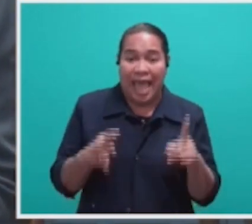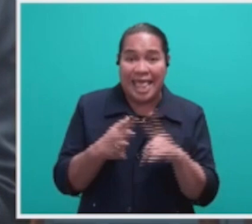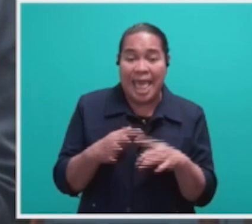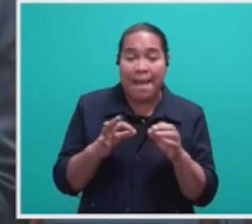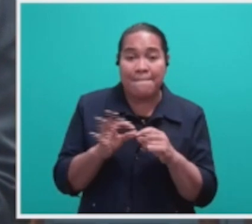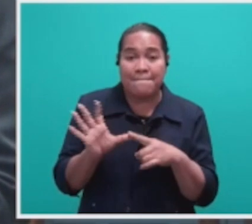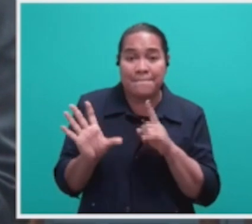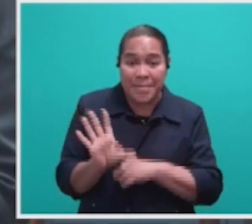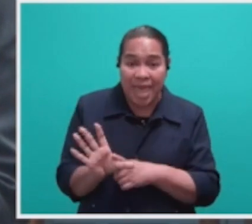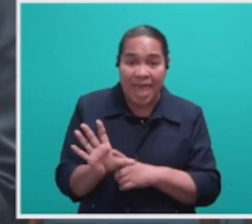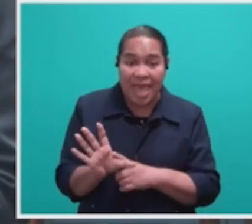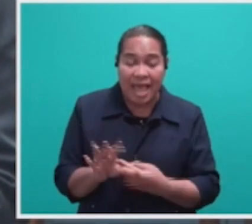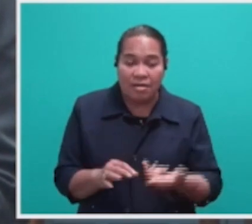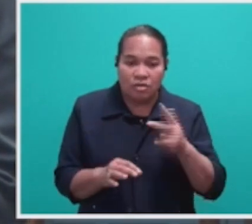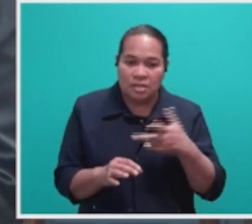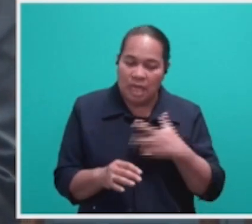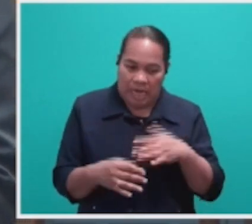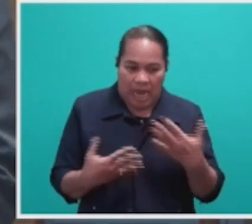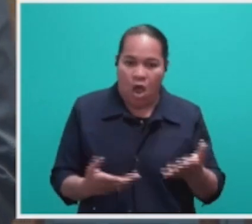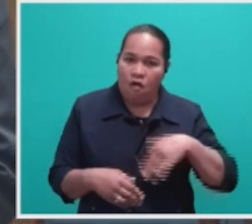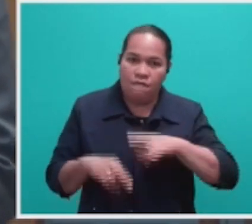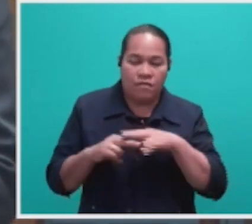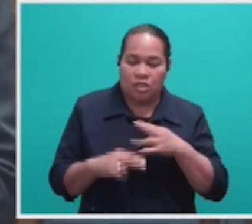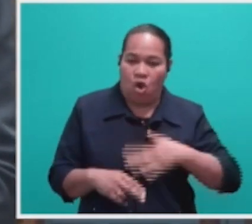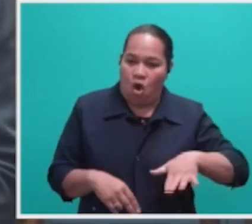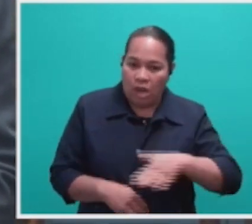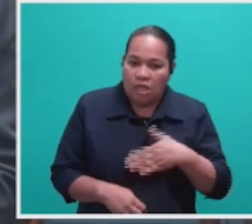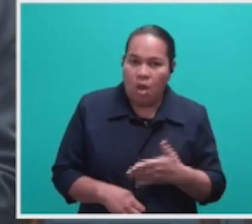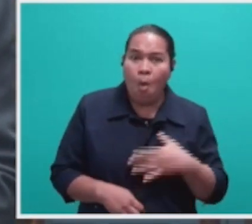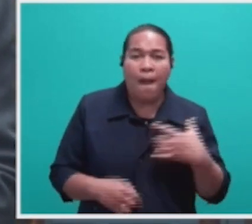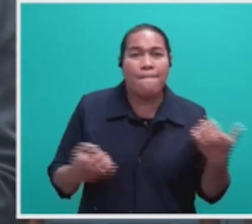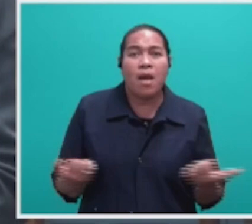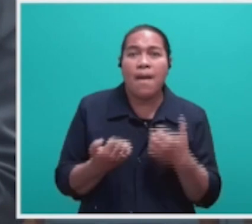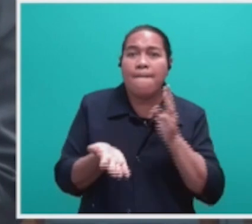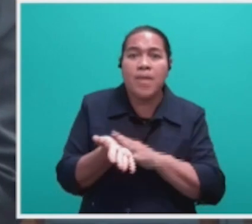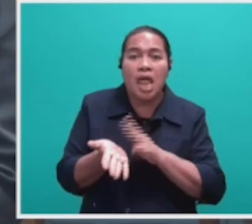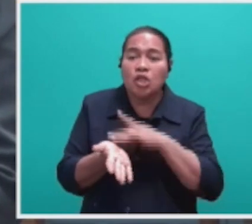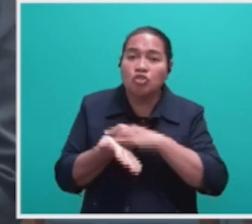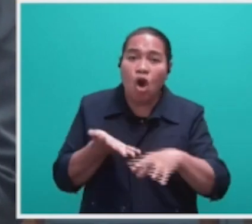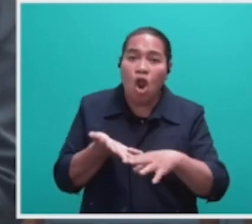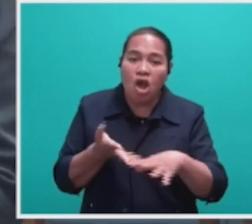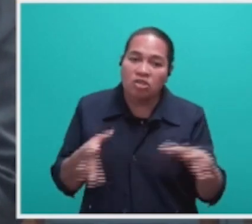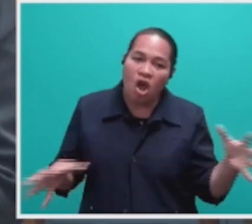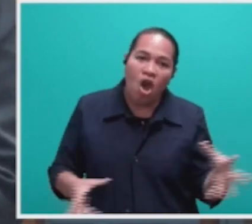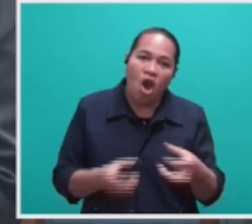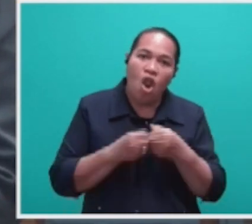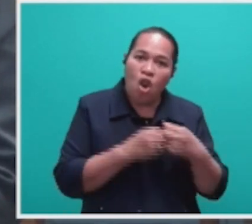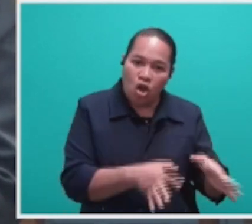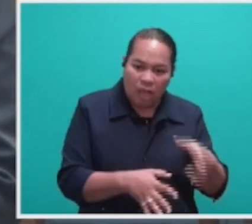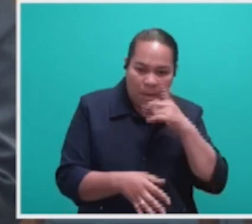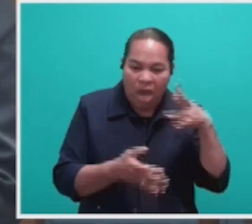online recruitment scam is of national interest, noting the millions of dollars that have been lost